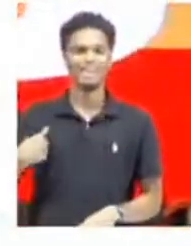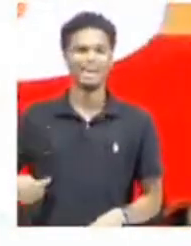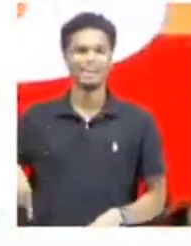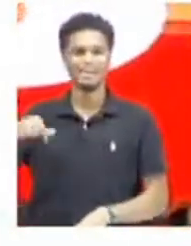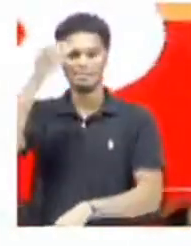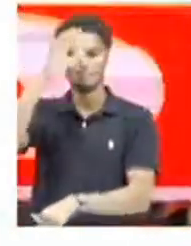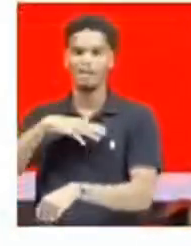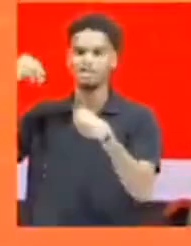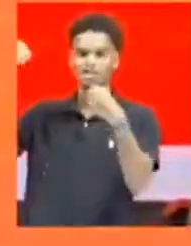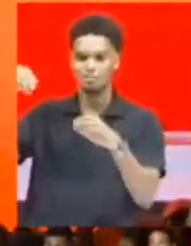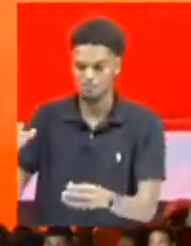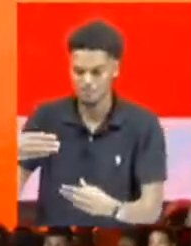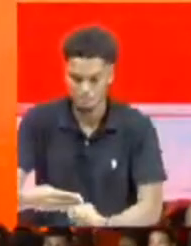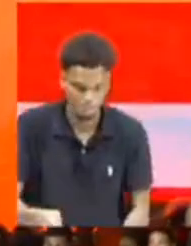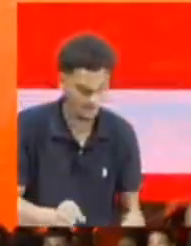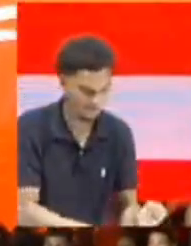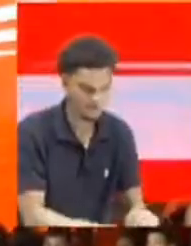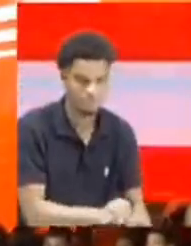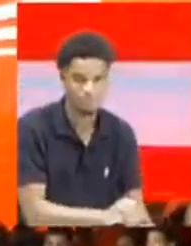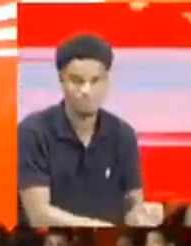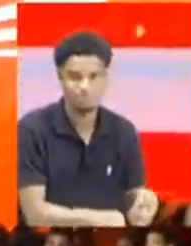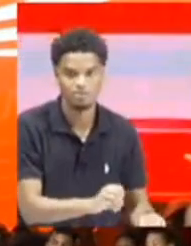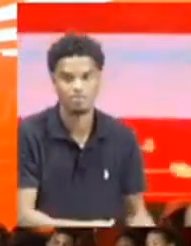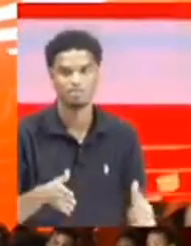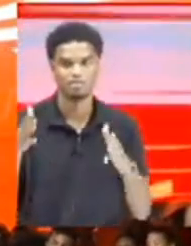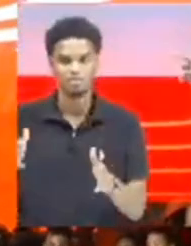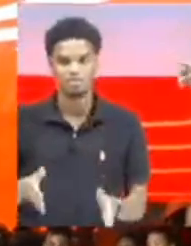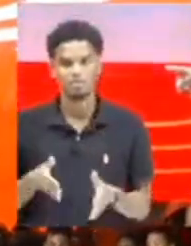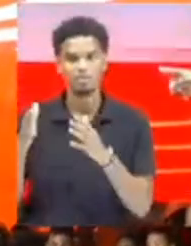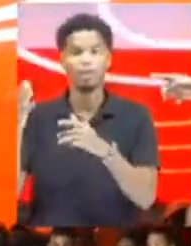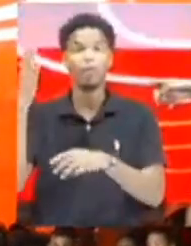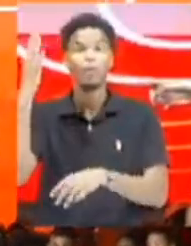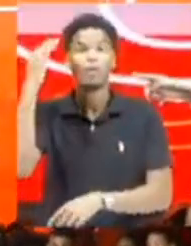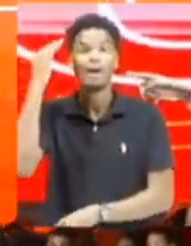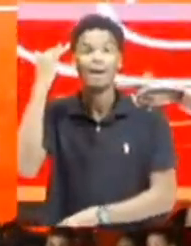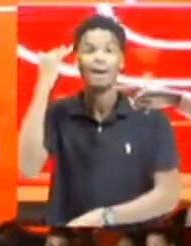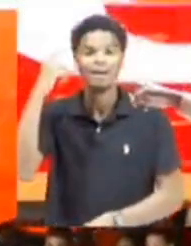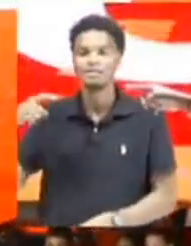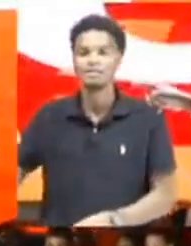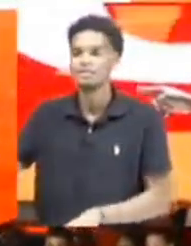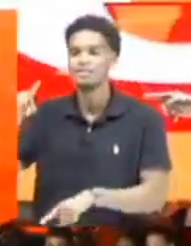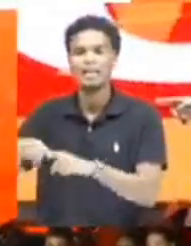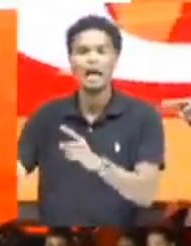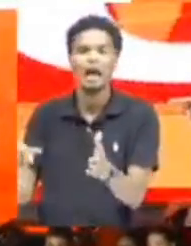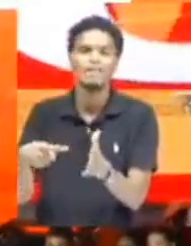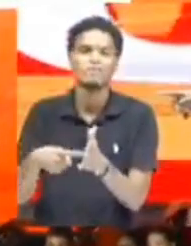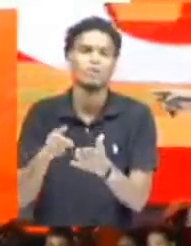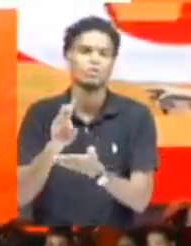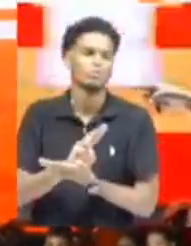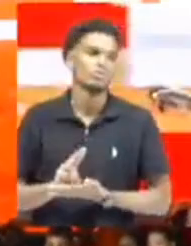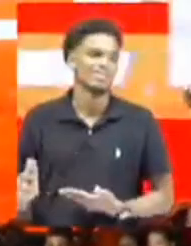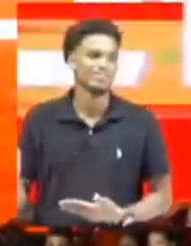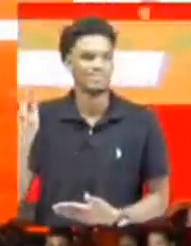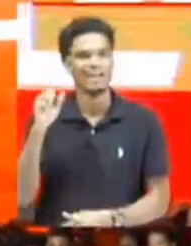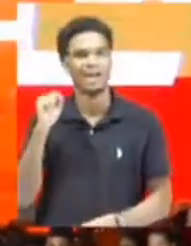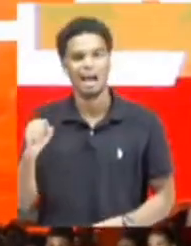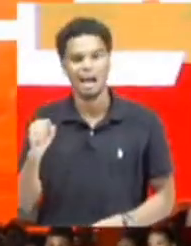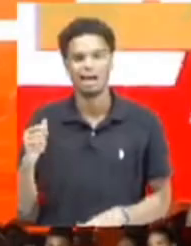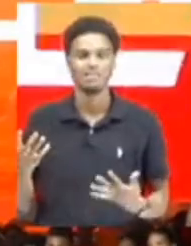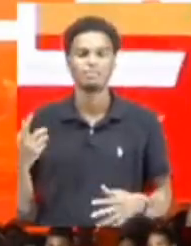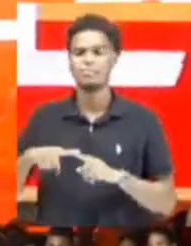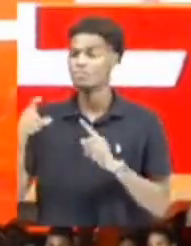We see it because them can't afford university. We recognize that